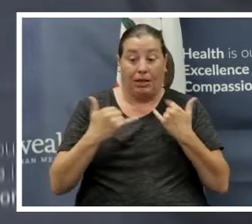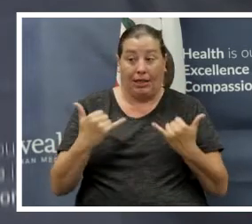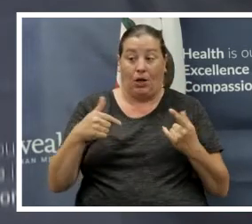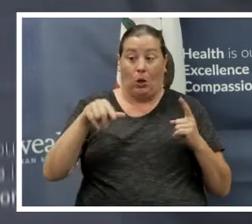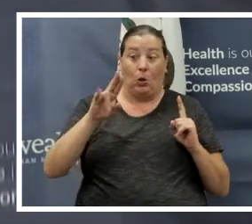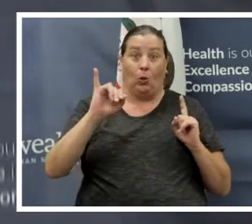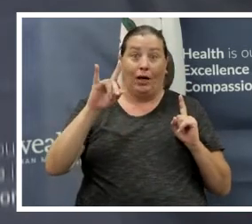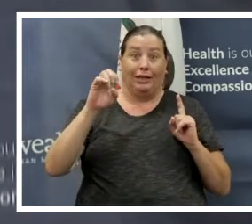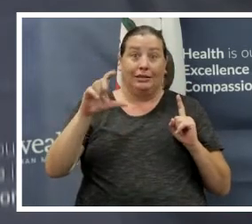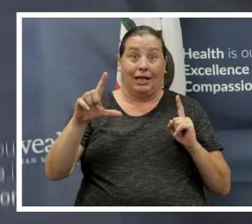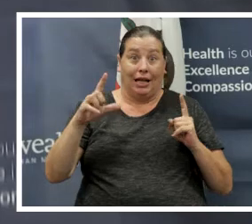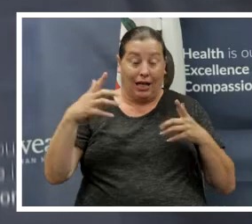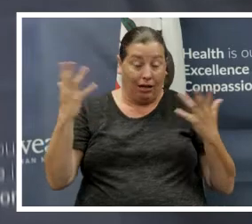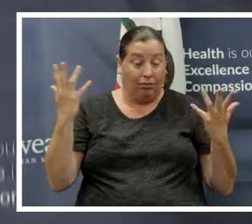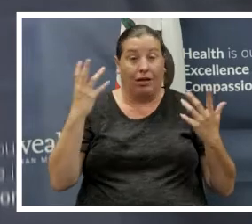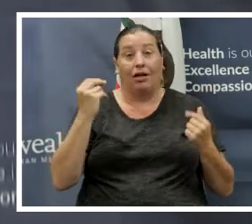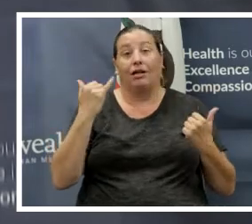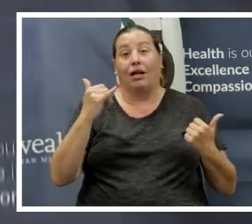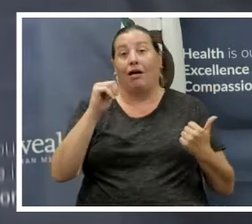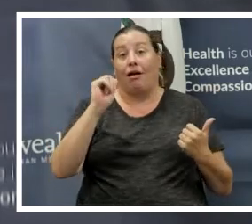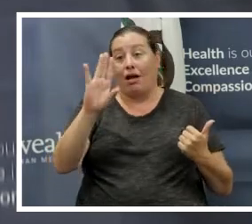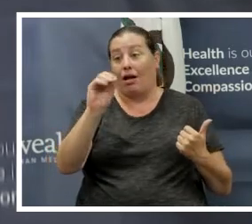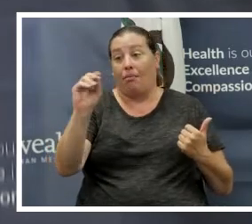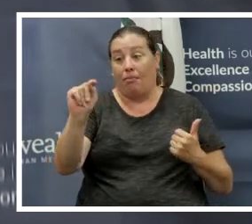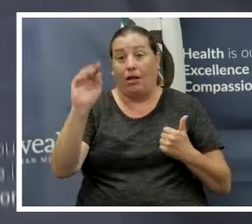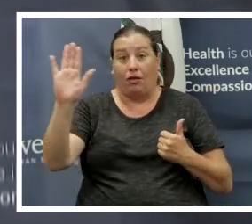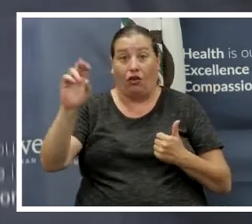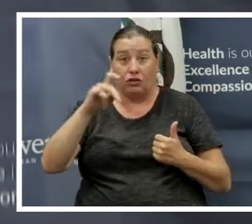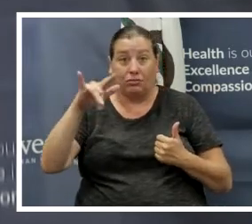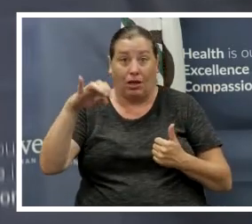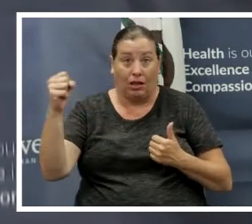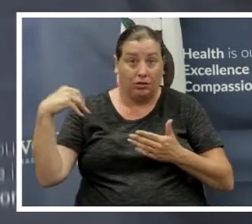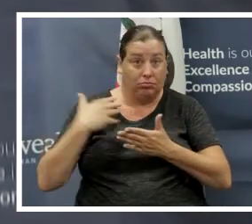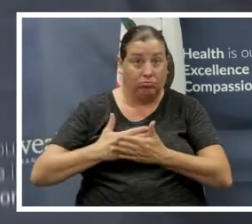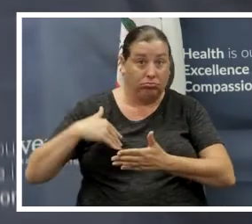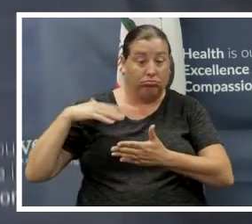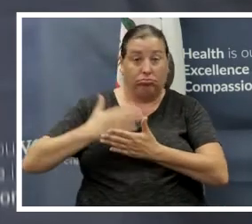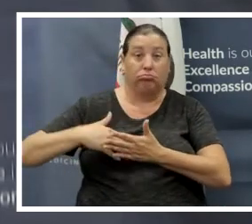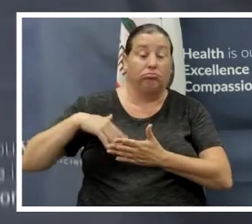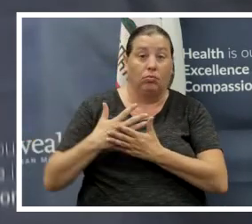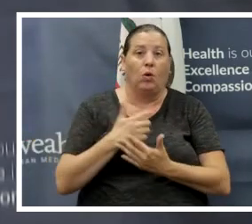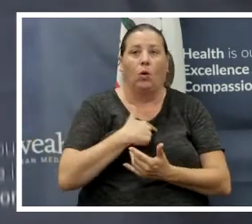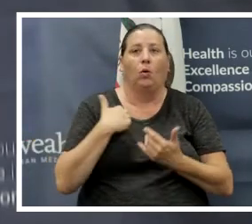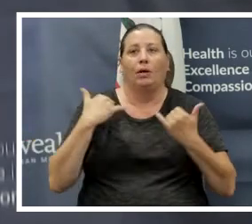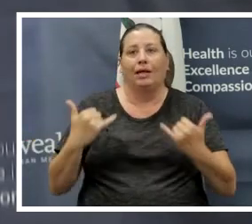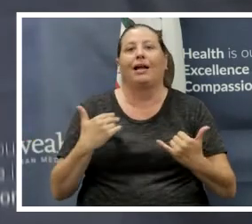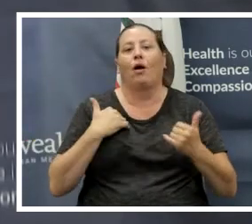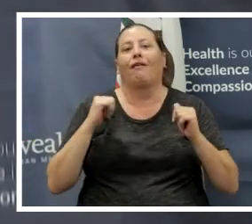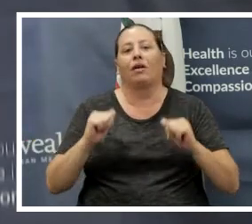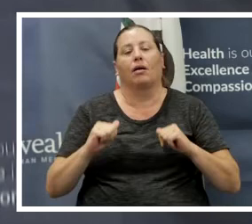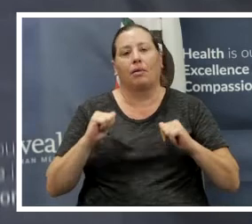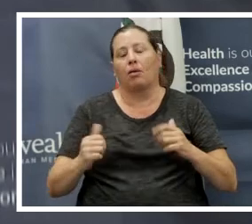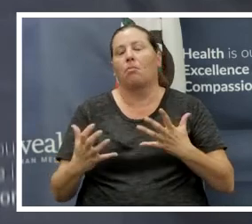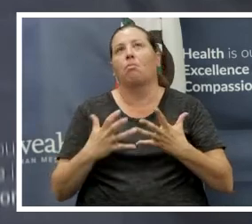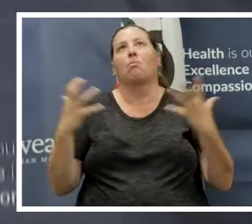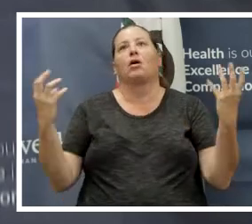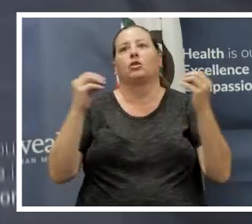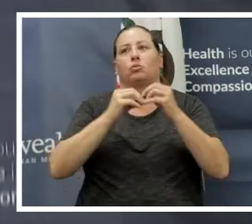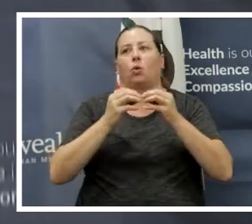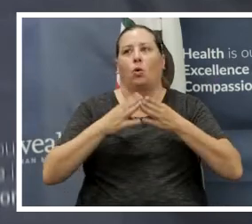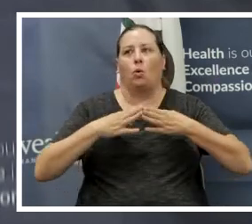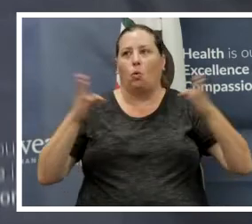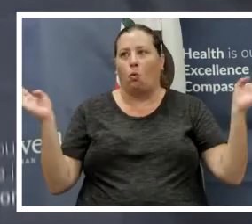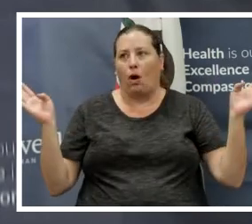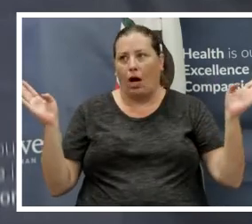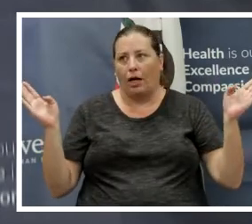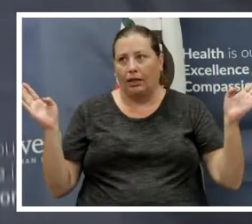and now with Abbott, their supplies starting to come in, we now have the capability to do much more widespread testing. Okay, so we're